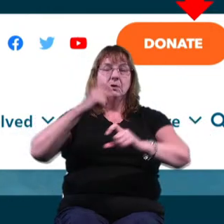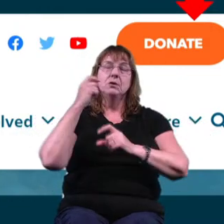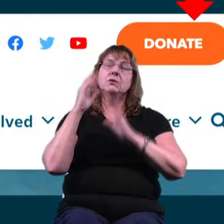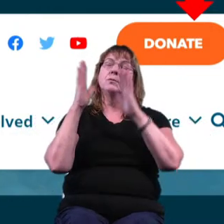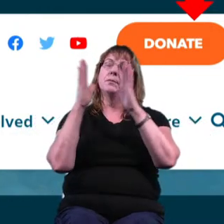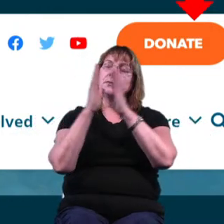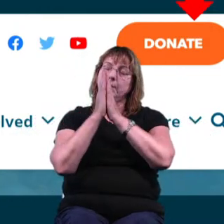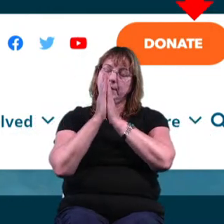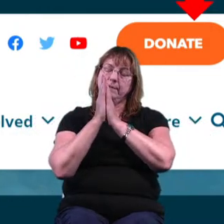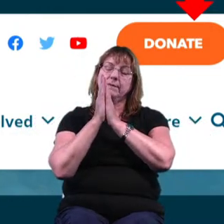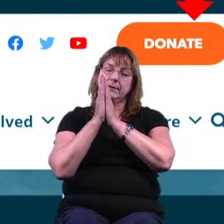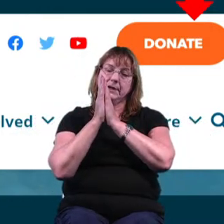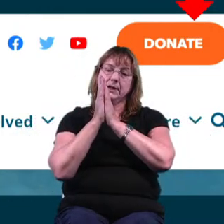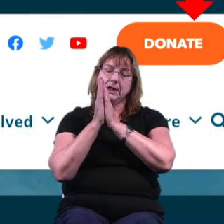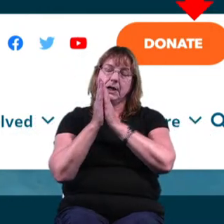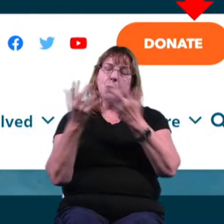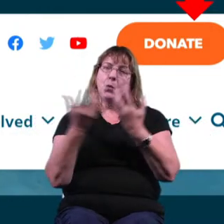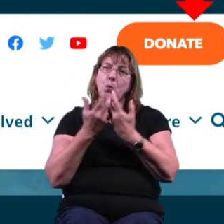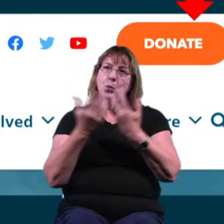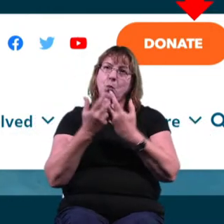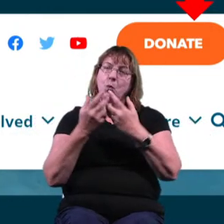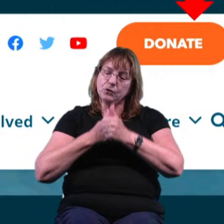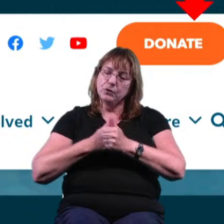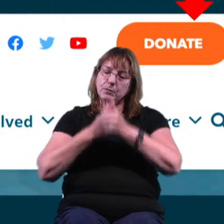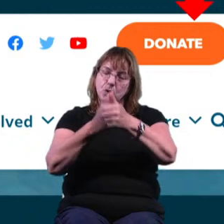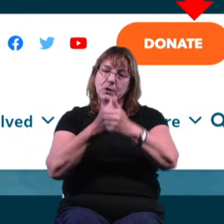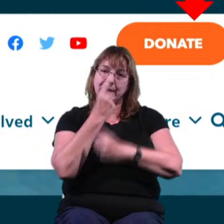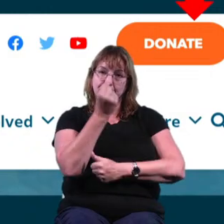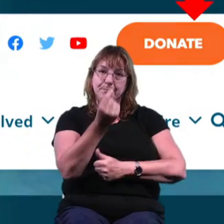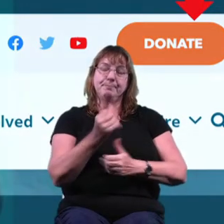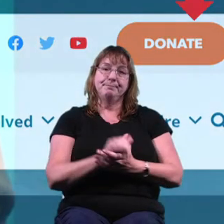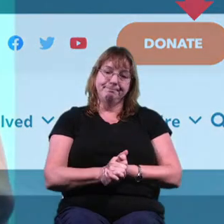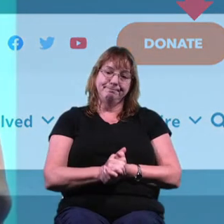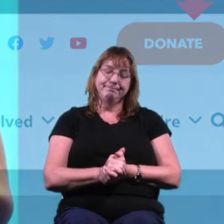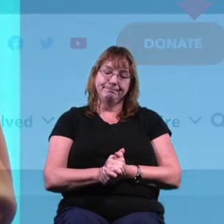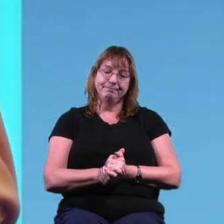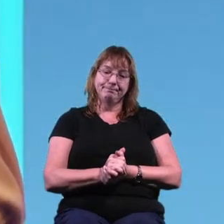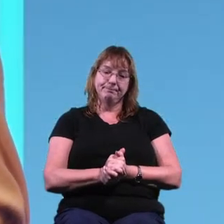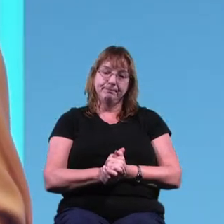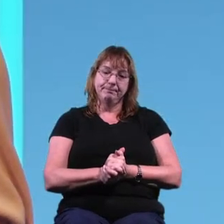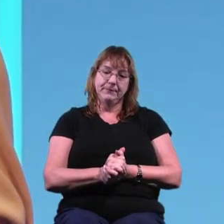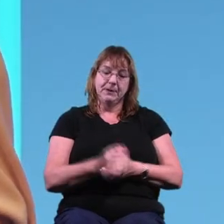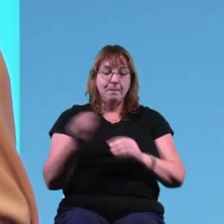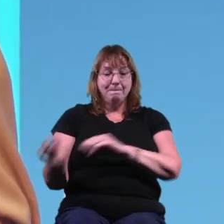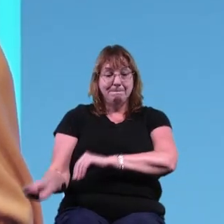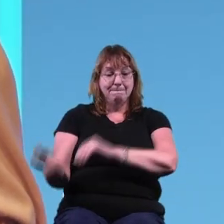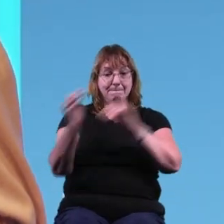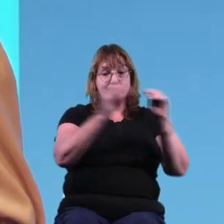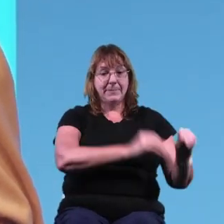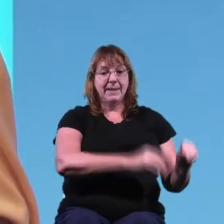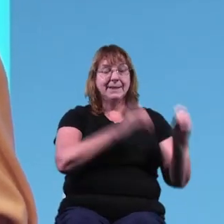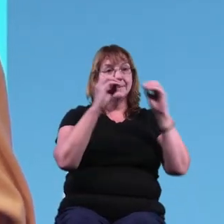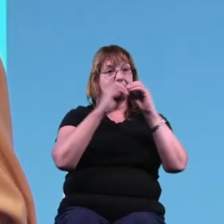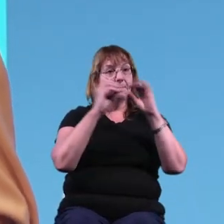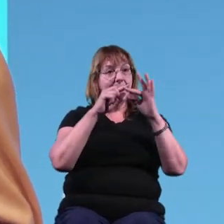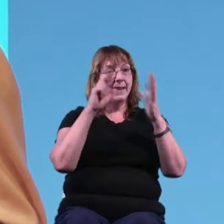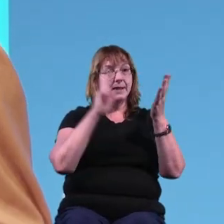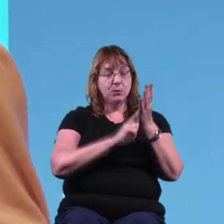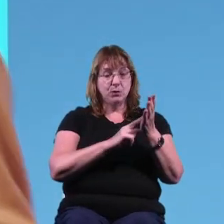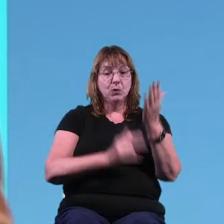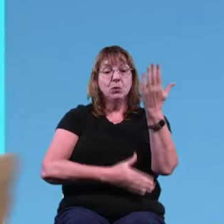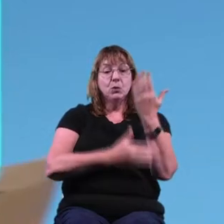can support the Keswick Convention this year. And now I'm going to pass back to Ben, who I believe is going to teach us a new